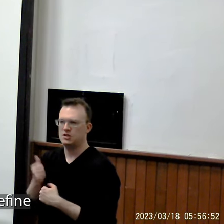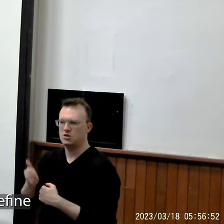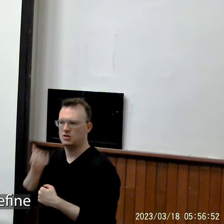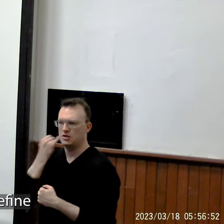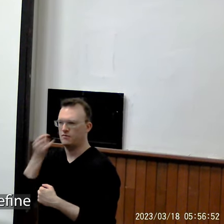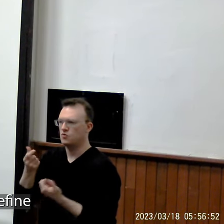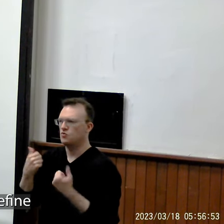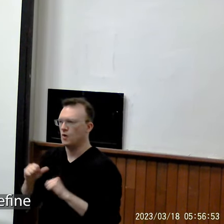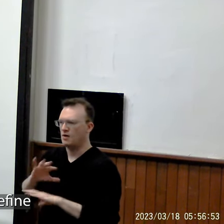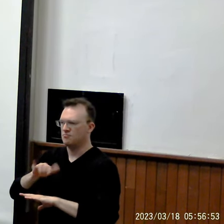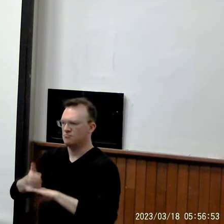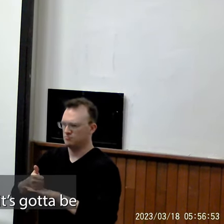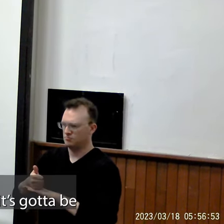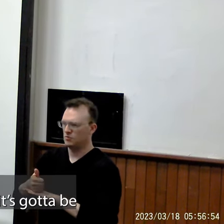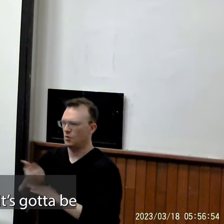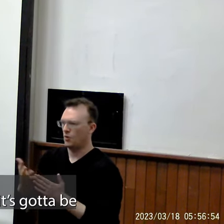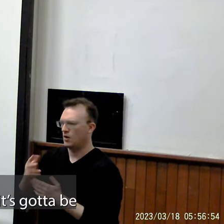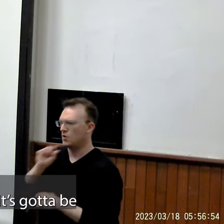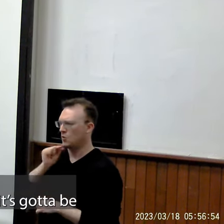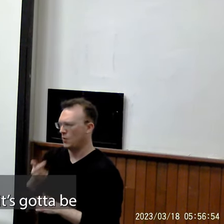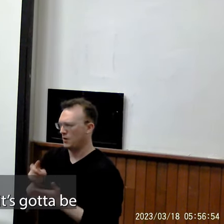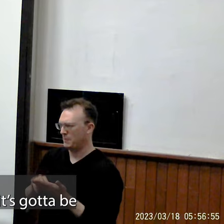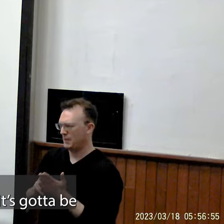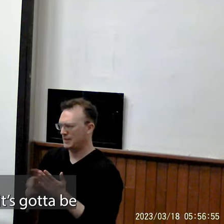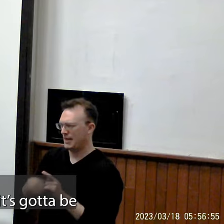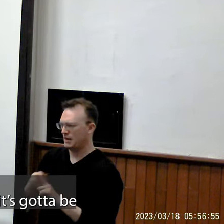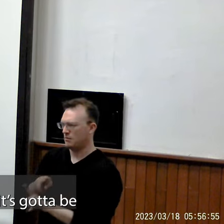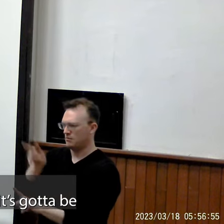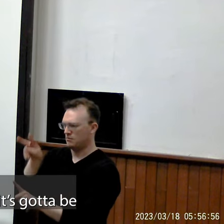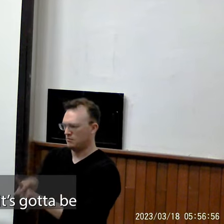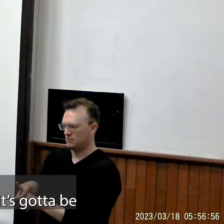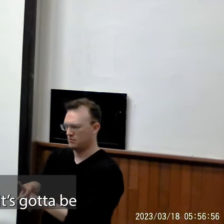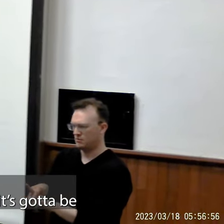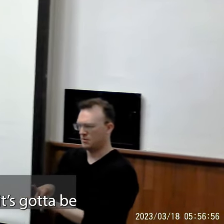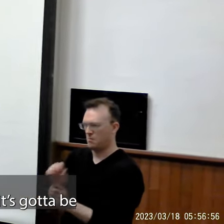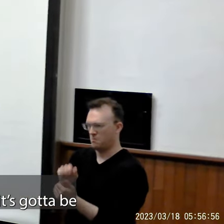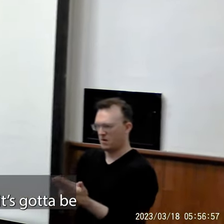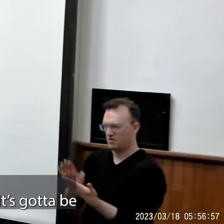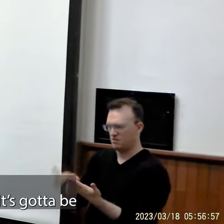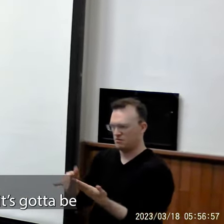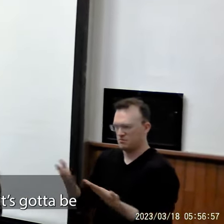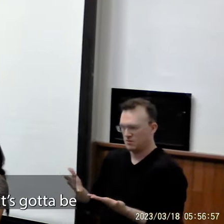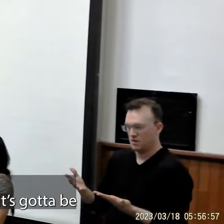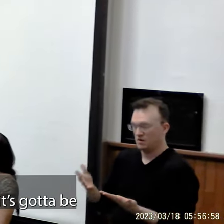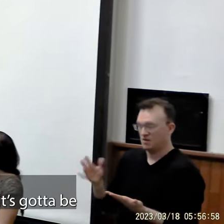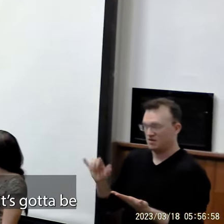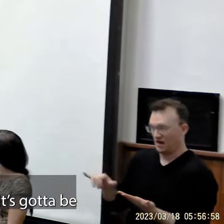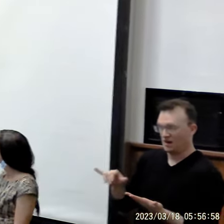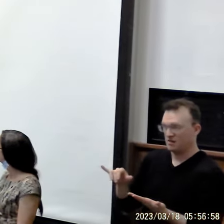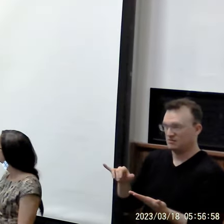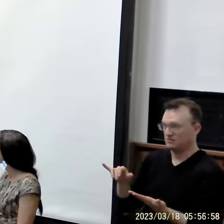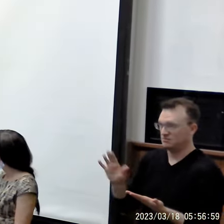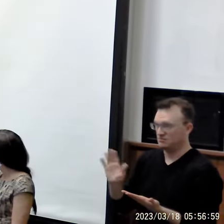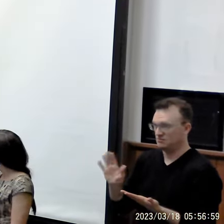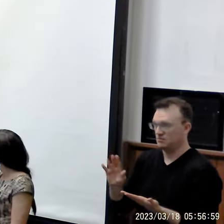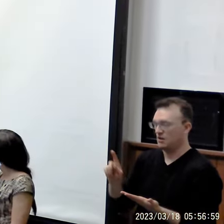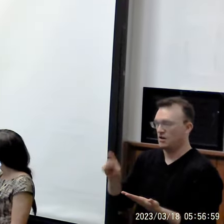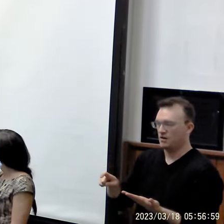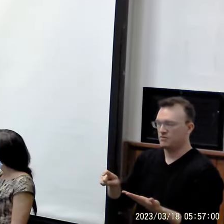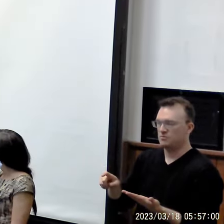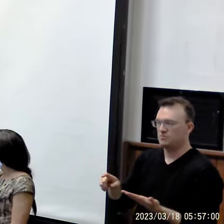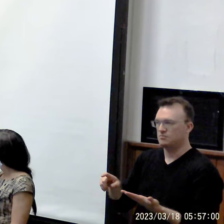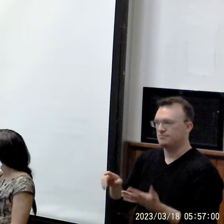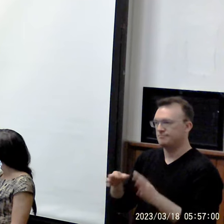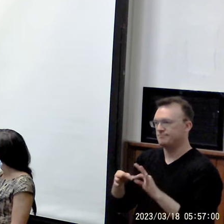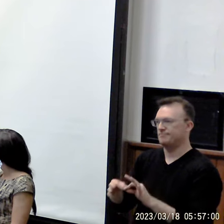to define what queer is and then define what the method is. I think that it's got to